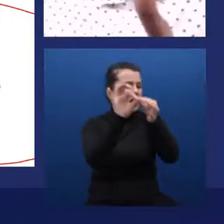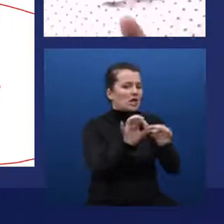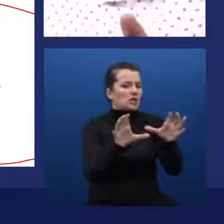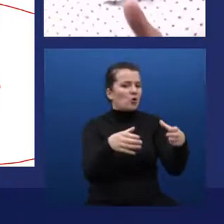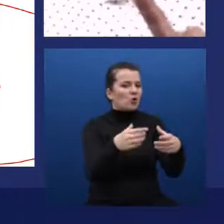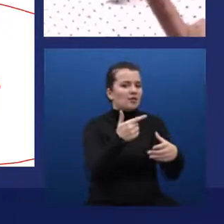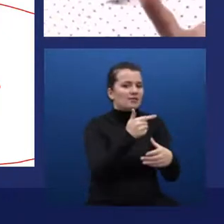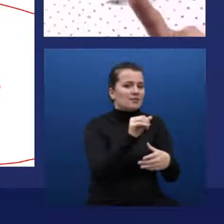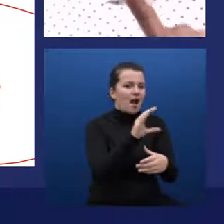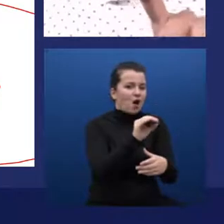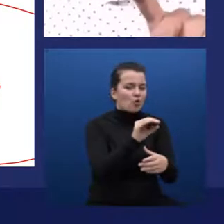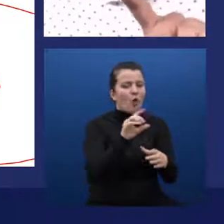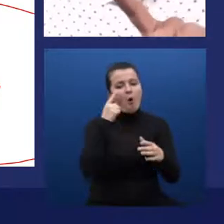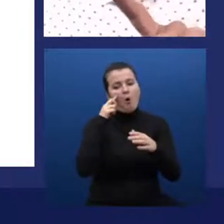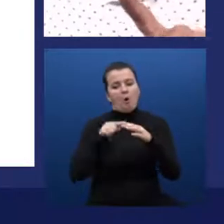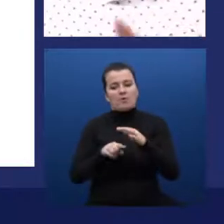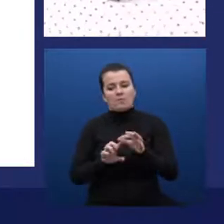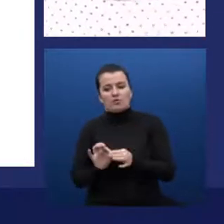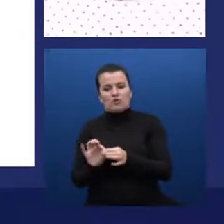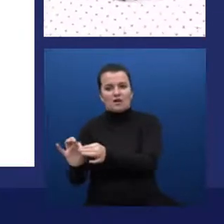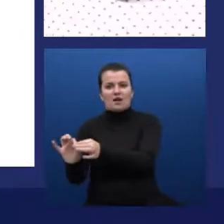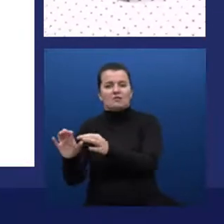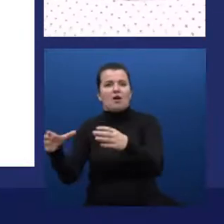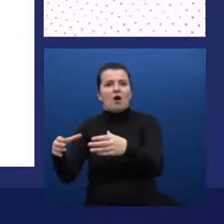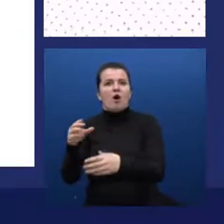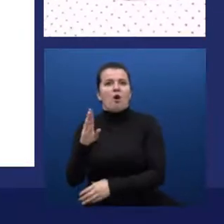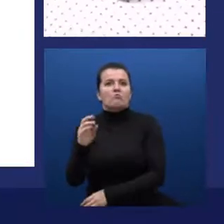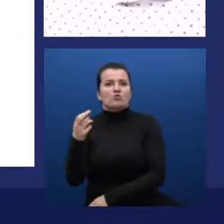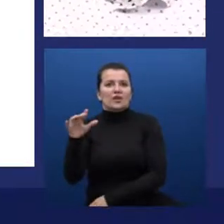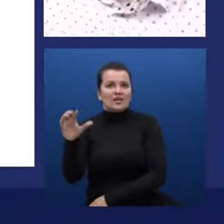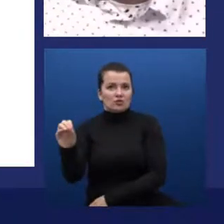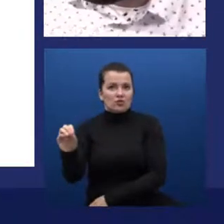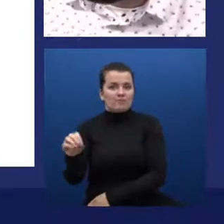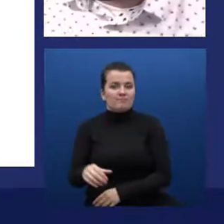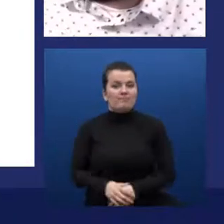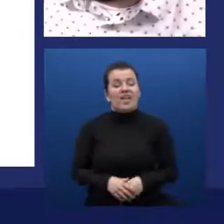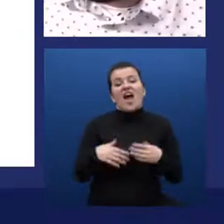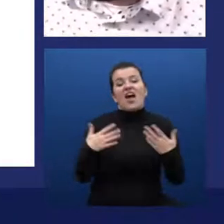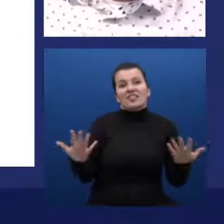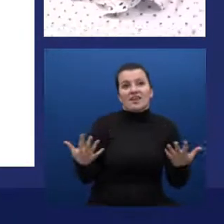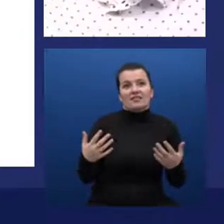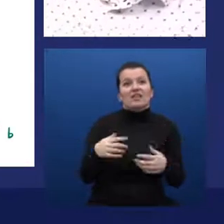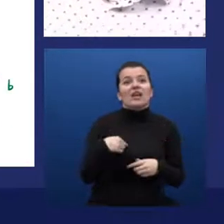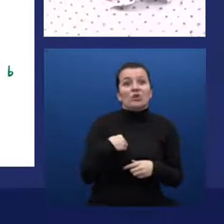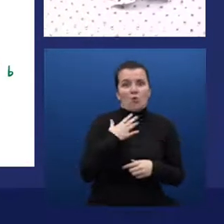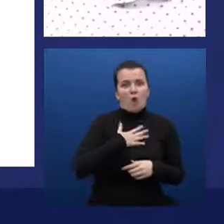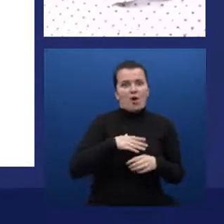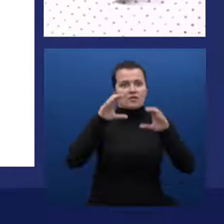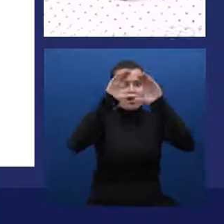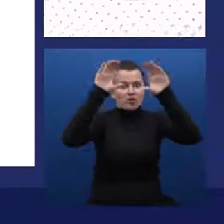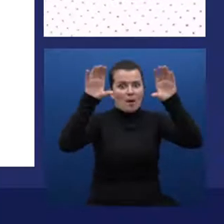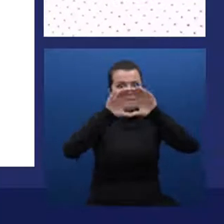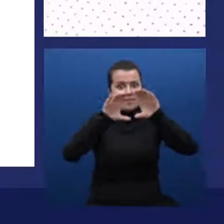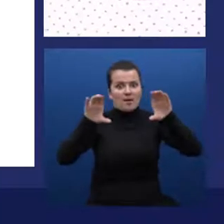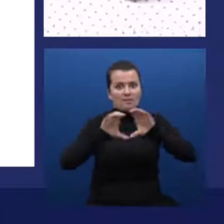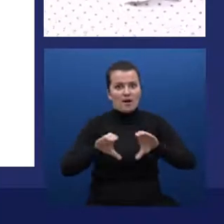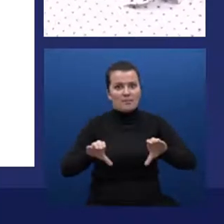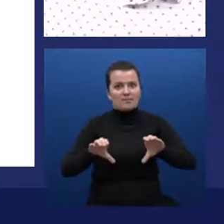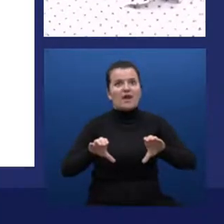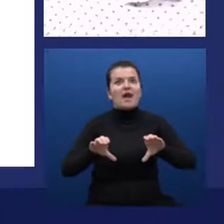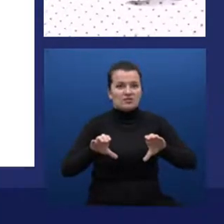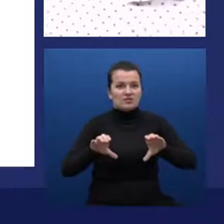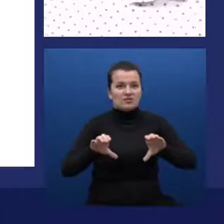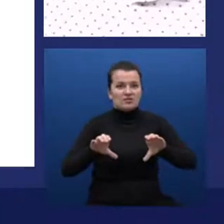see what's going on. You might be thinking, well, Seth, what if we want to guess top, middle, or bottom? Well, you just make three of them, and now you're getting into things like linear